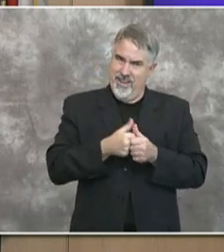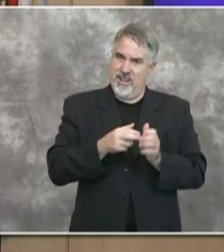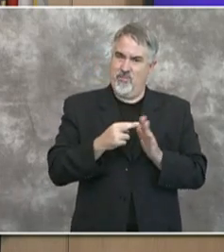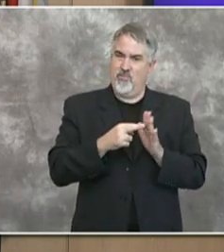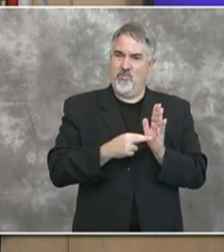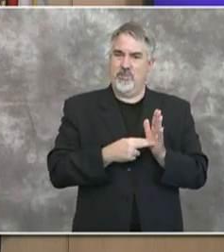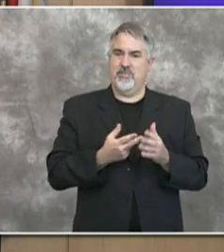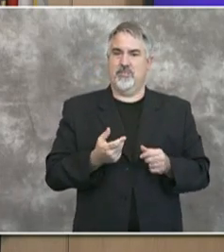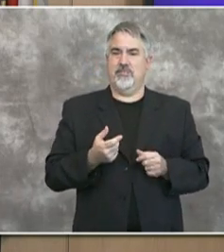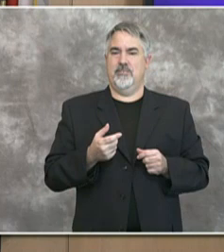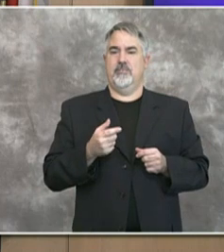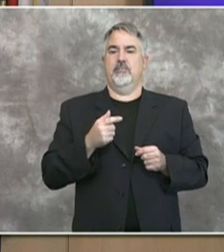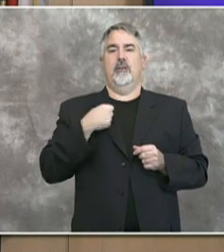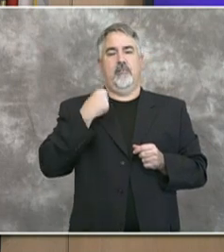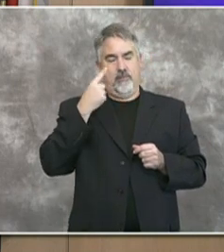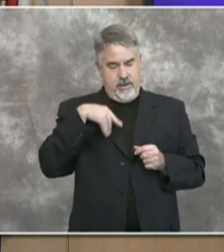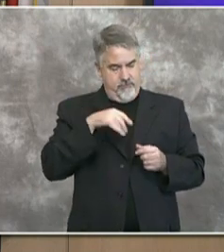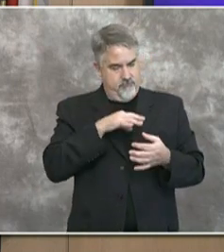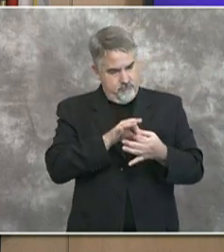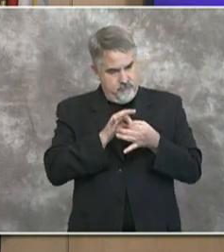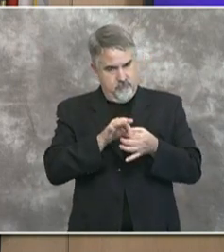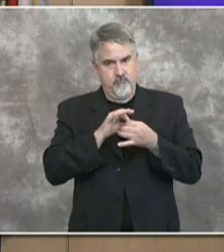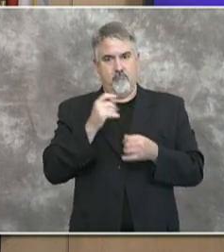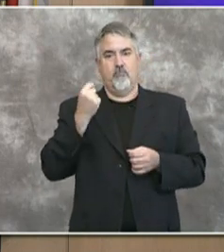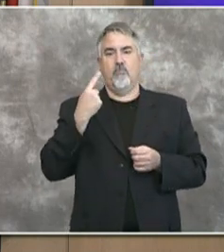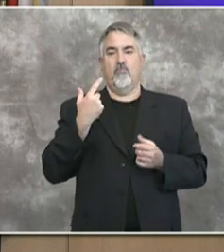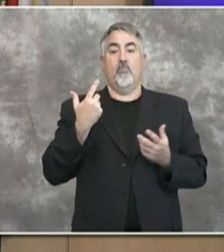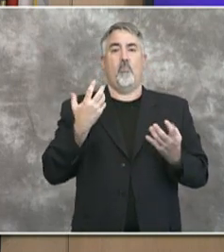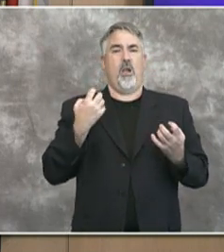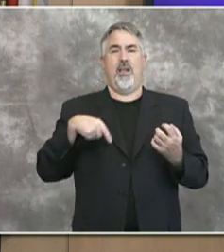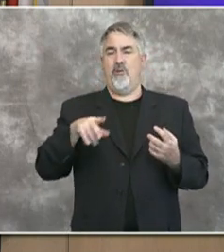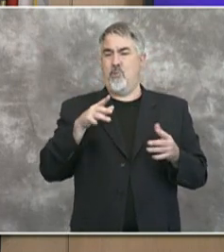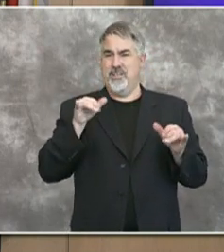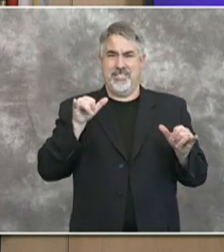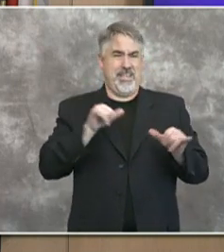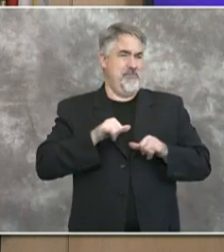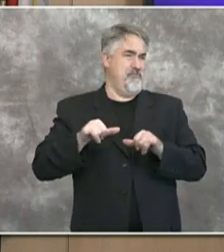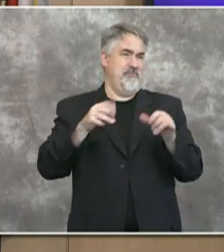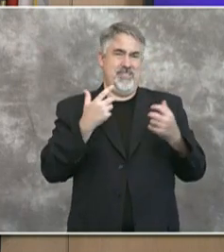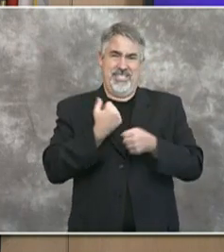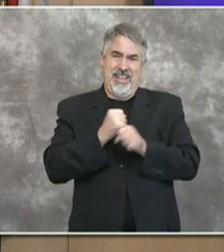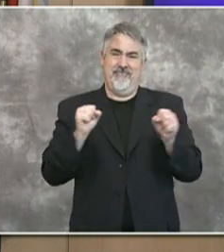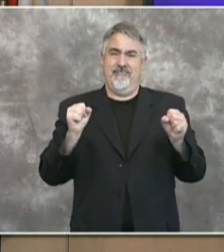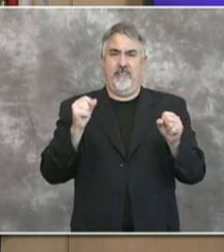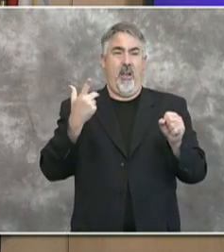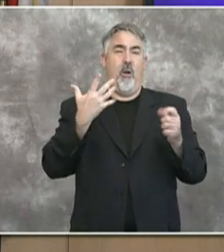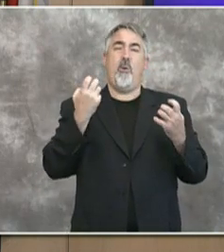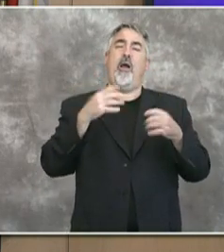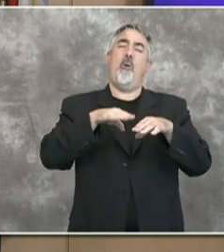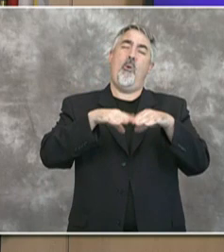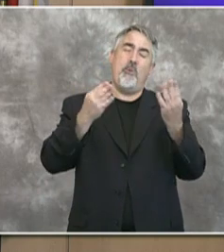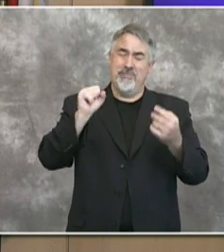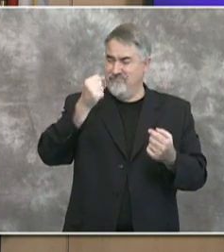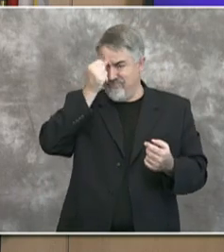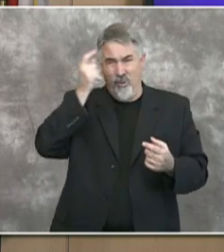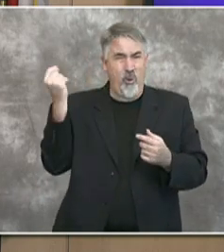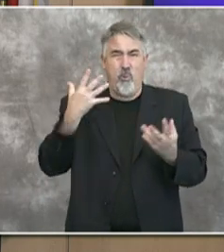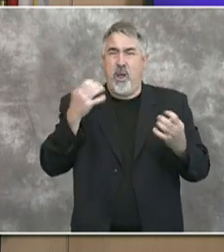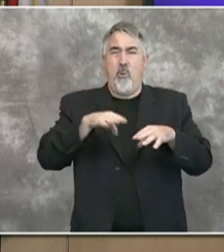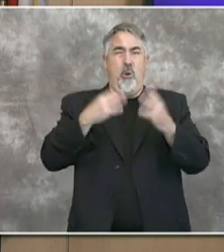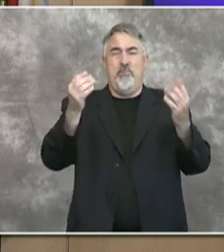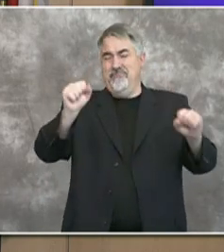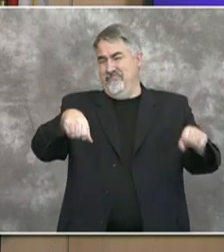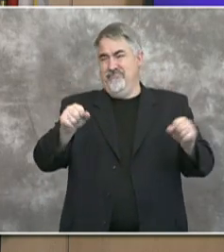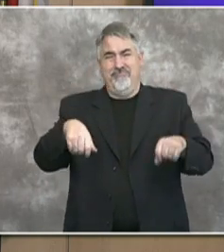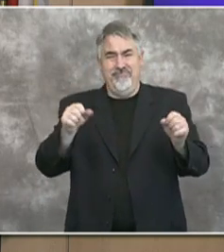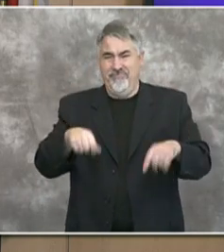as we all move towards the goal. And we all want the same thing. We want to open as responsibly as possible, as soon as possible, and in as smooth